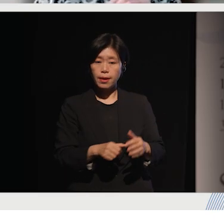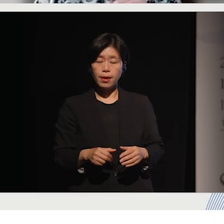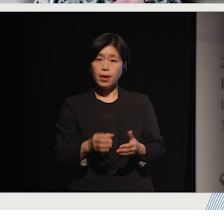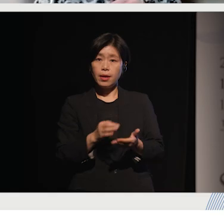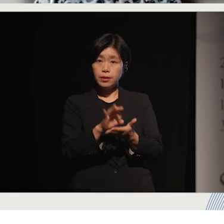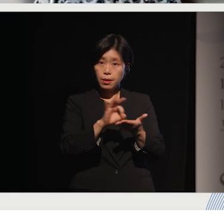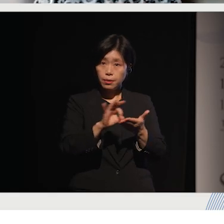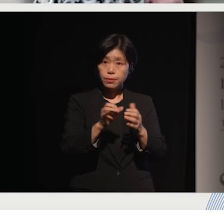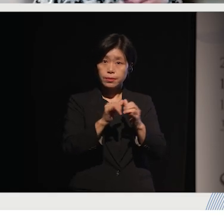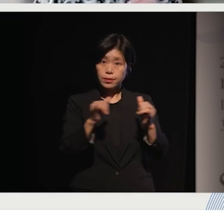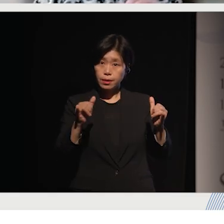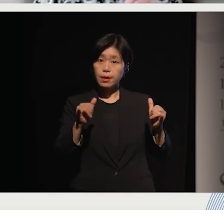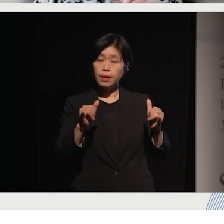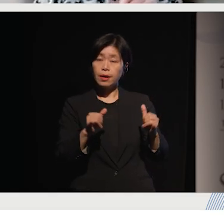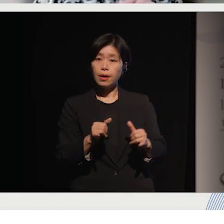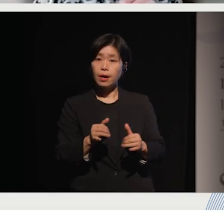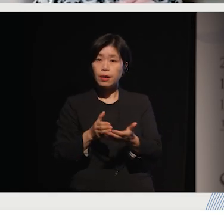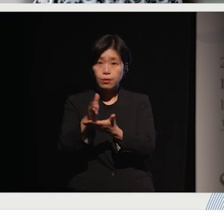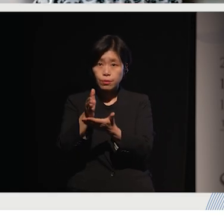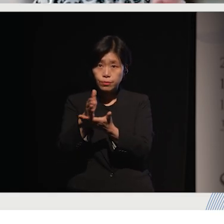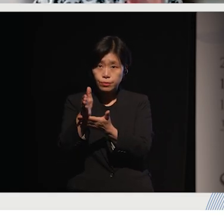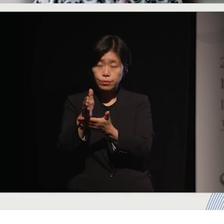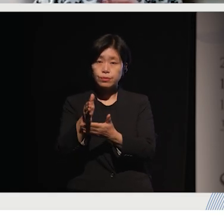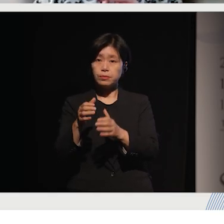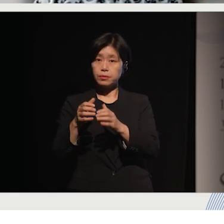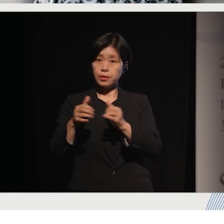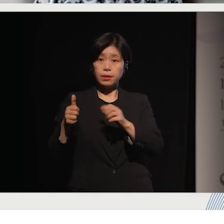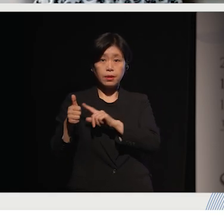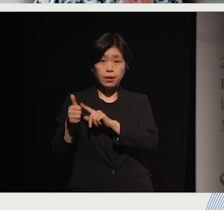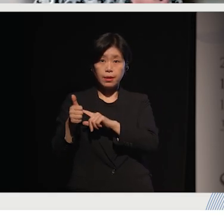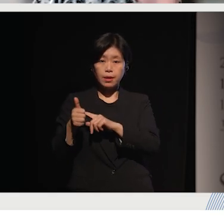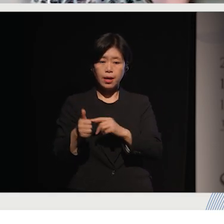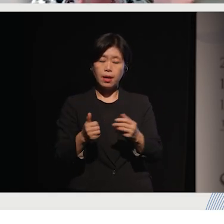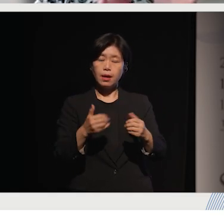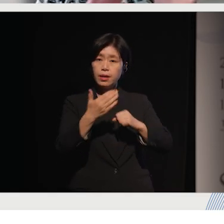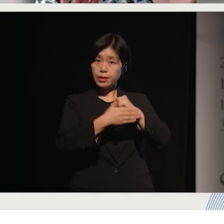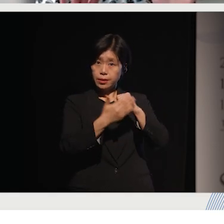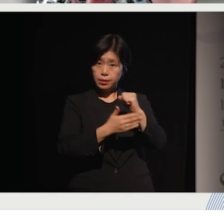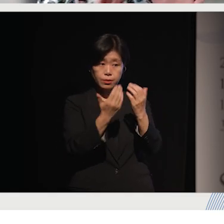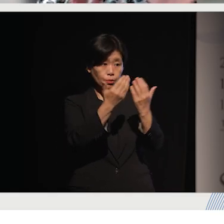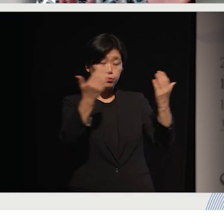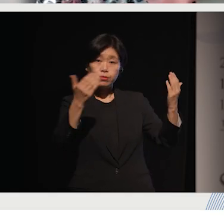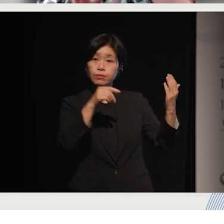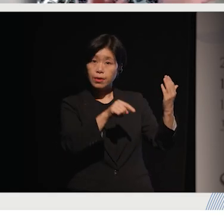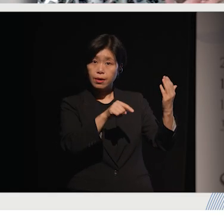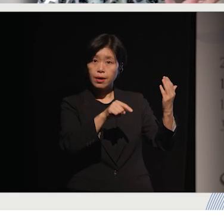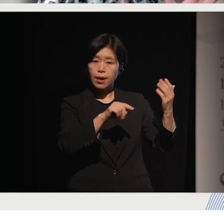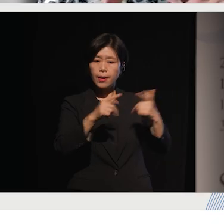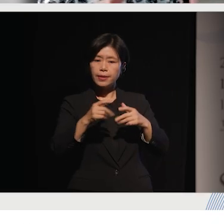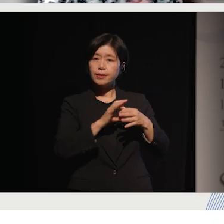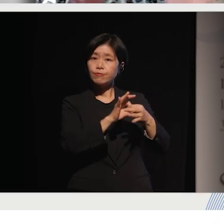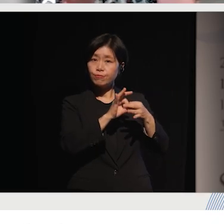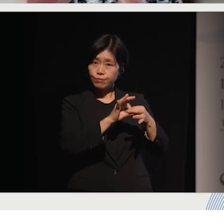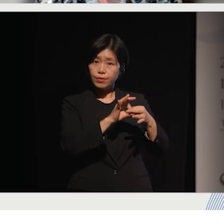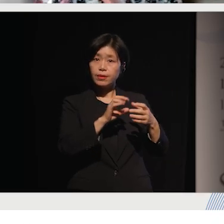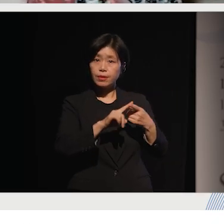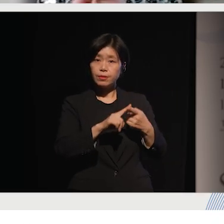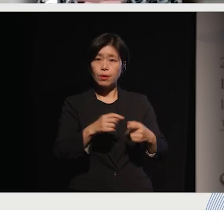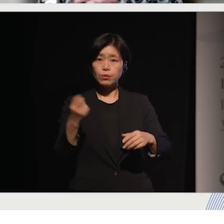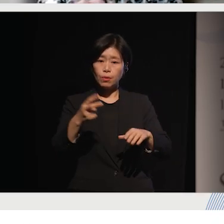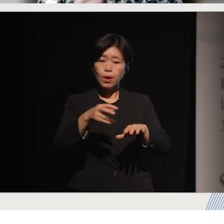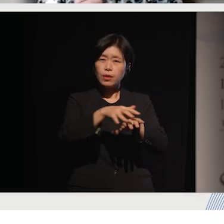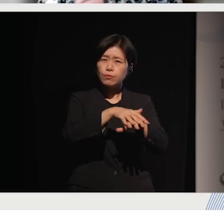user expert sessions, where one of our user experts is reviewing a tactile and braille map that